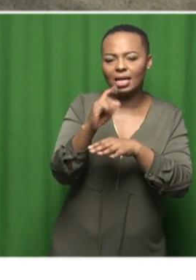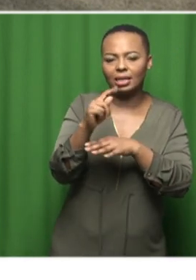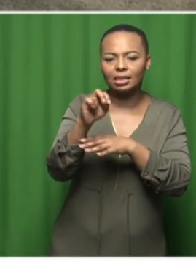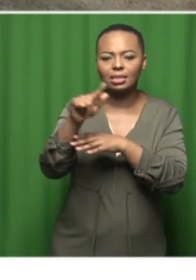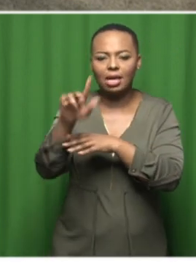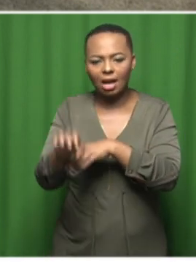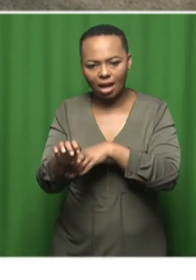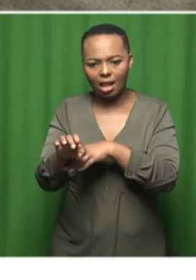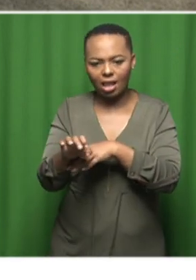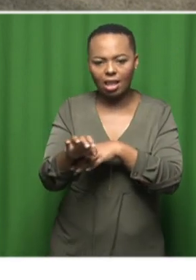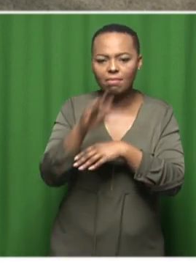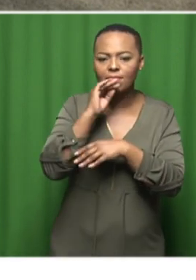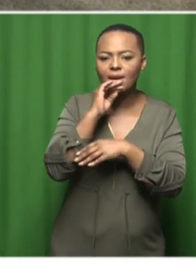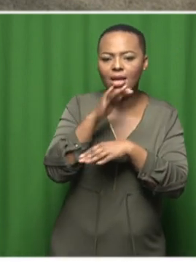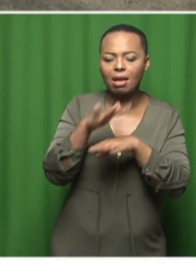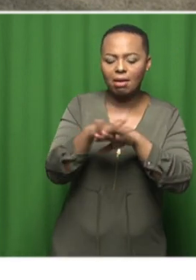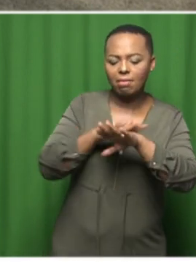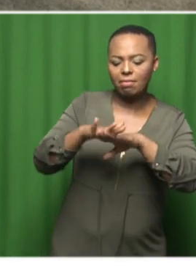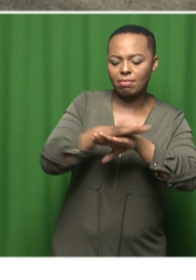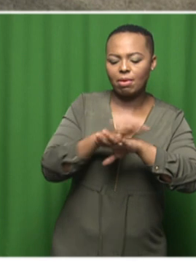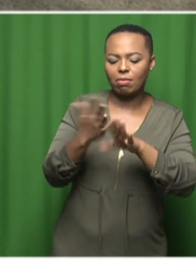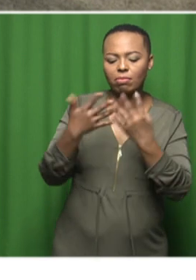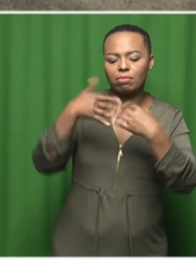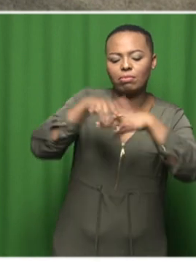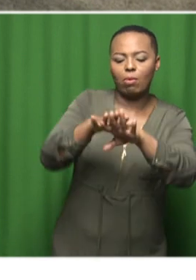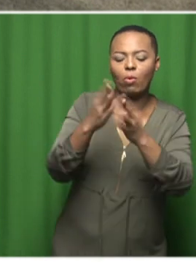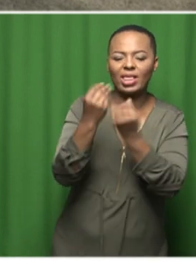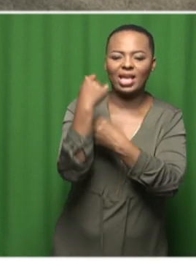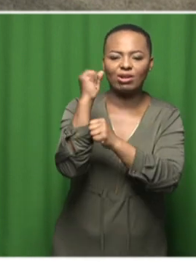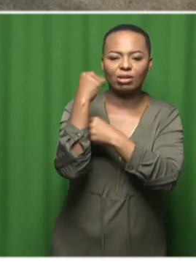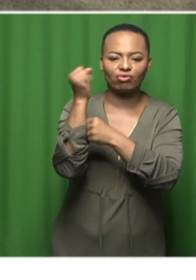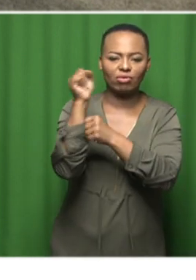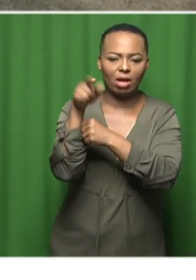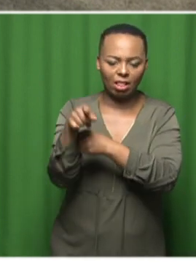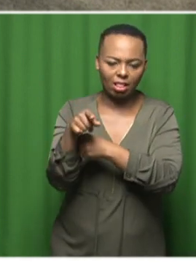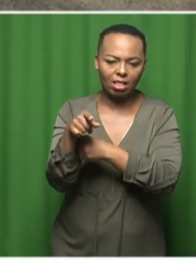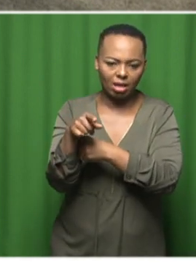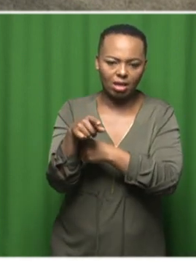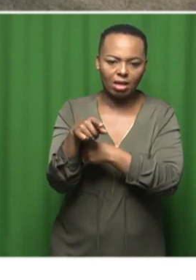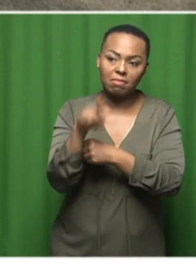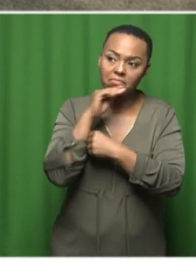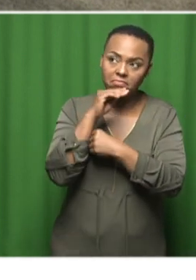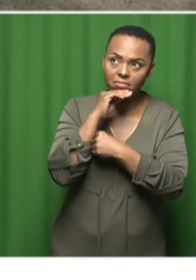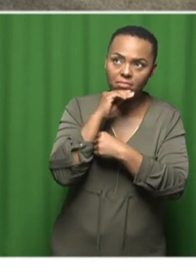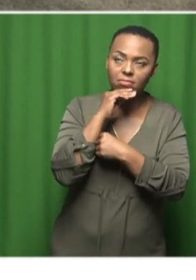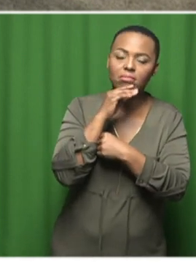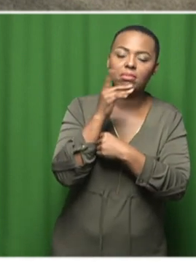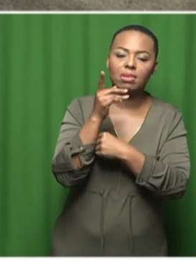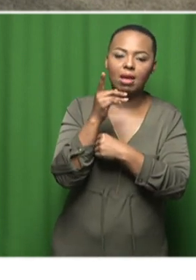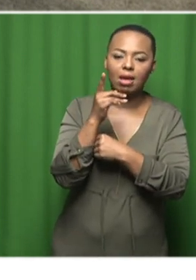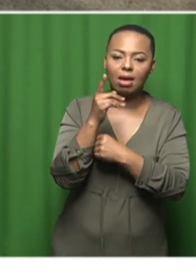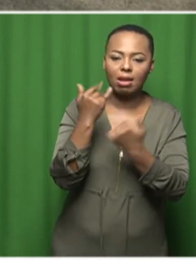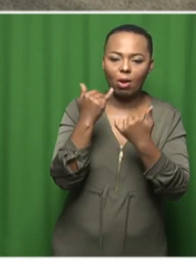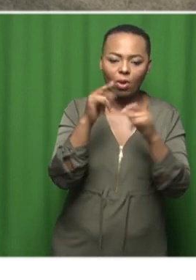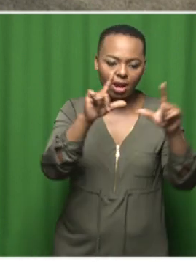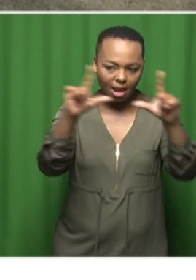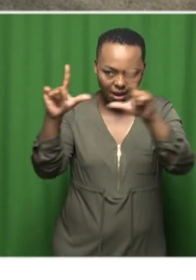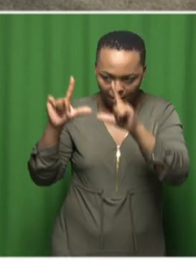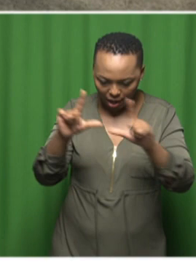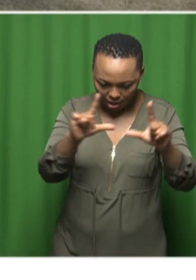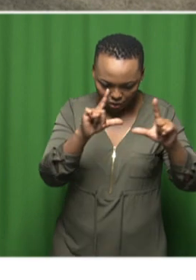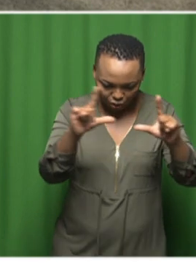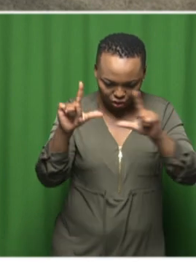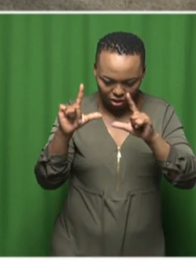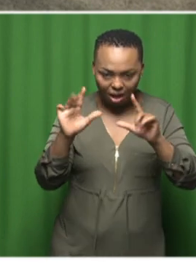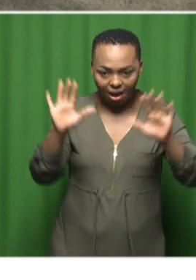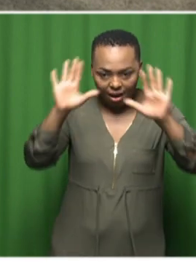a living surface combined with an industrial surface. Mm-hmm. The iconography and the images and the forms and colors